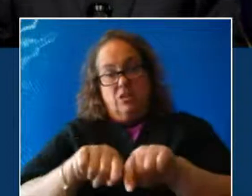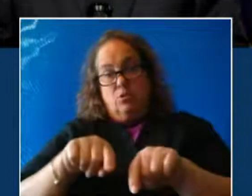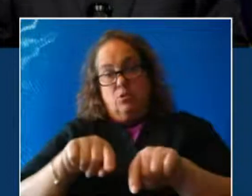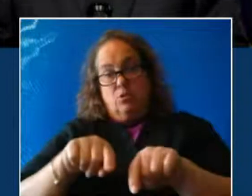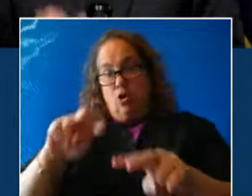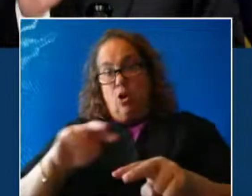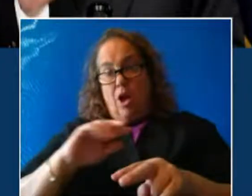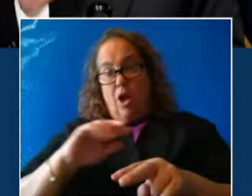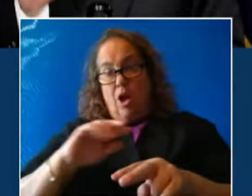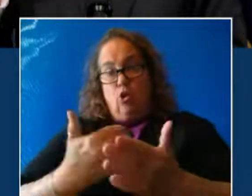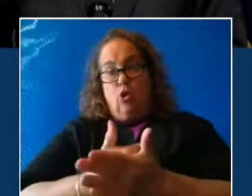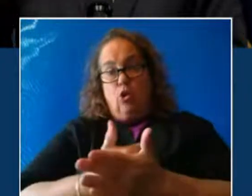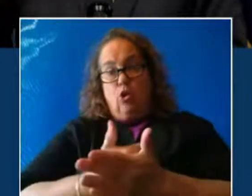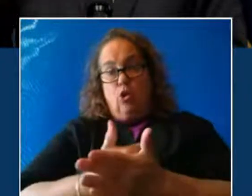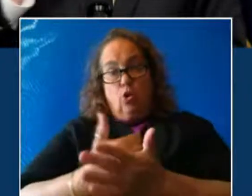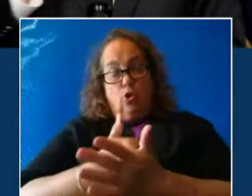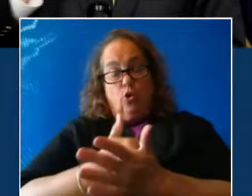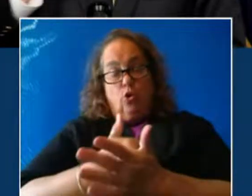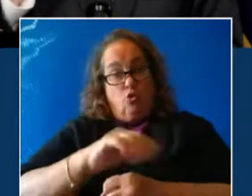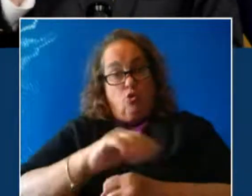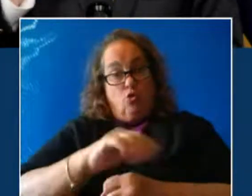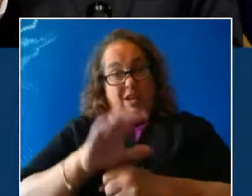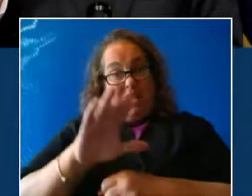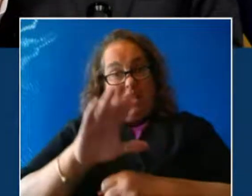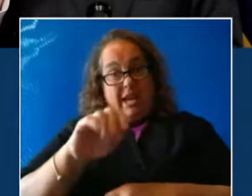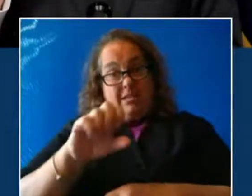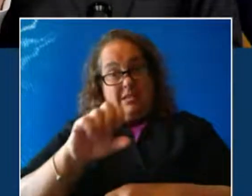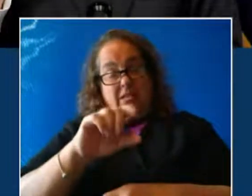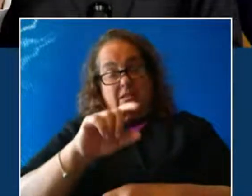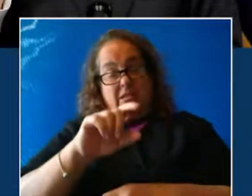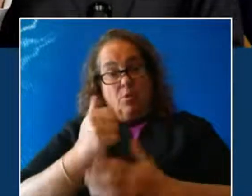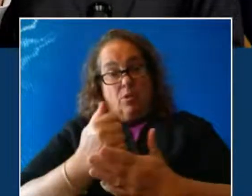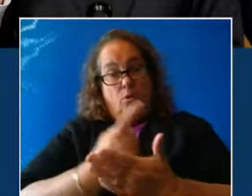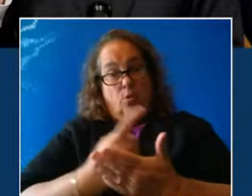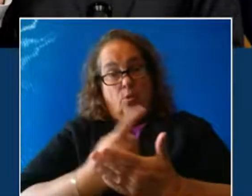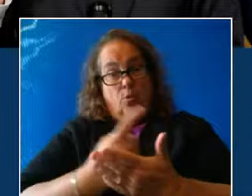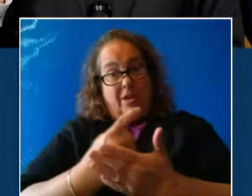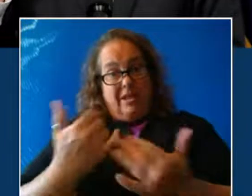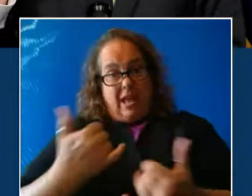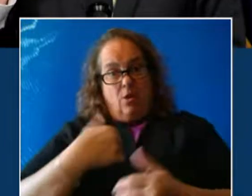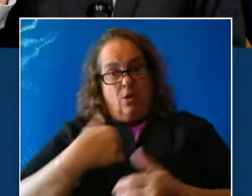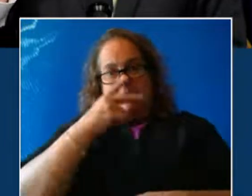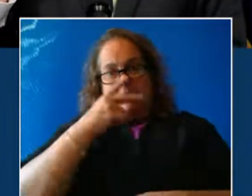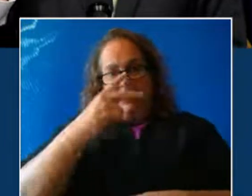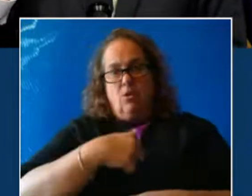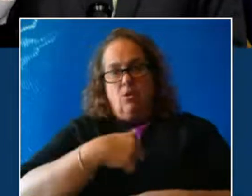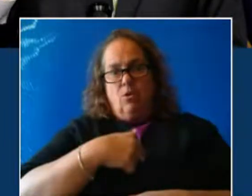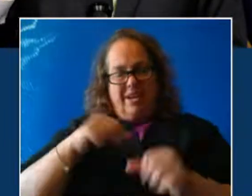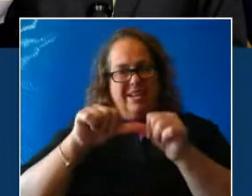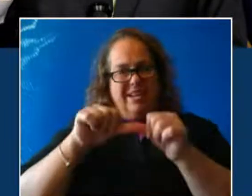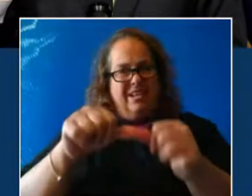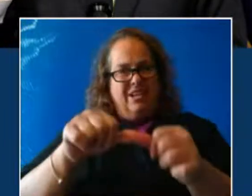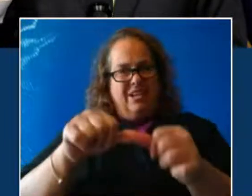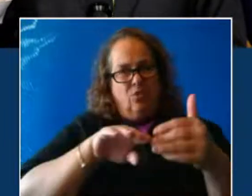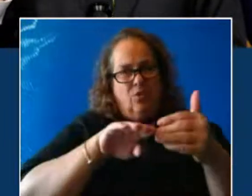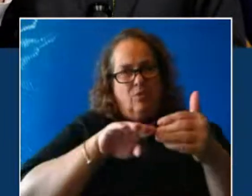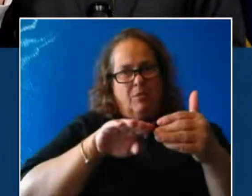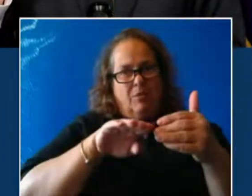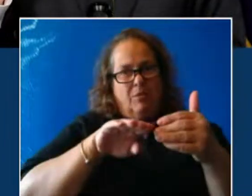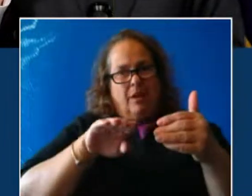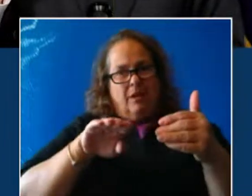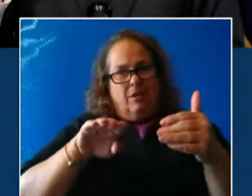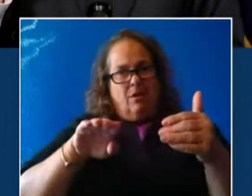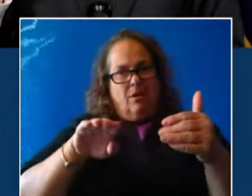week, what we see is that our plateau continues. maybe even starting to see a